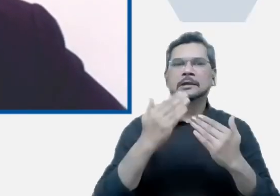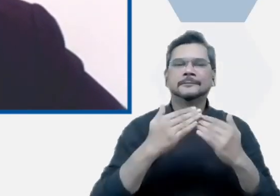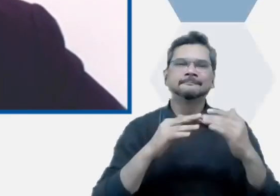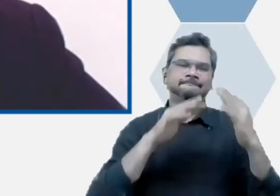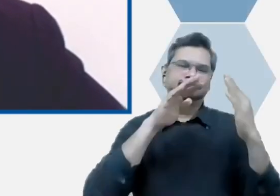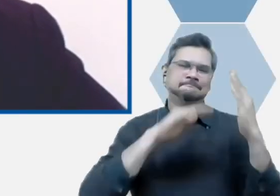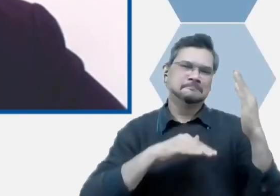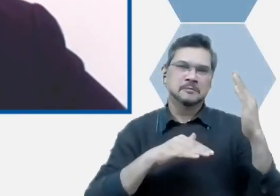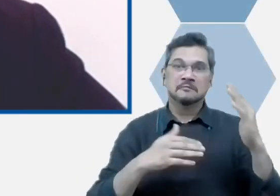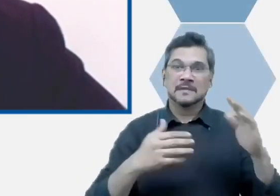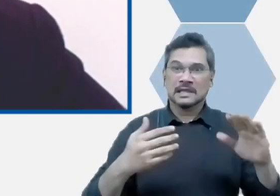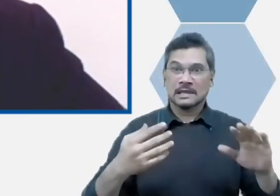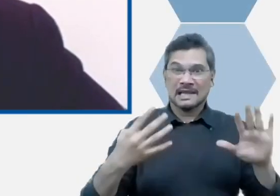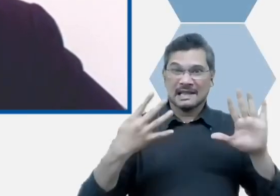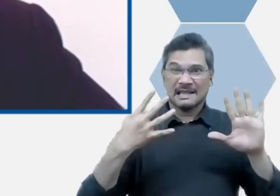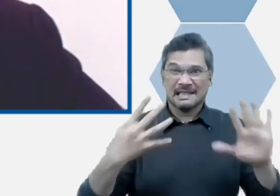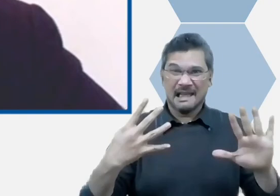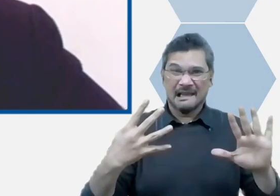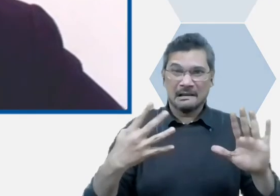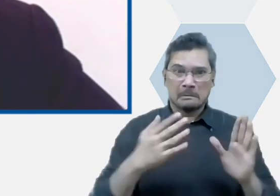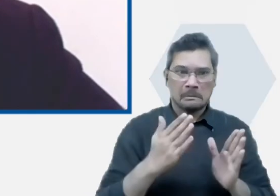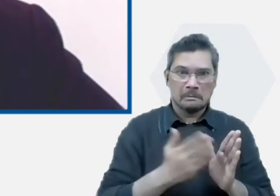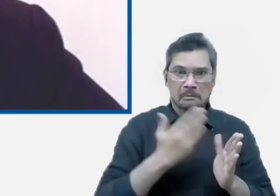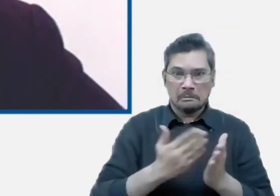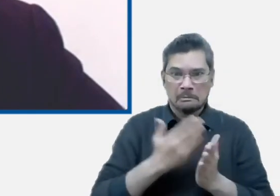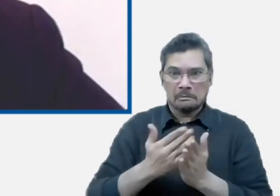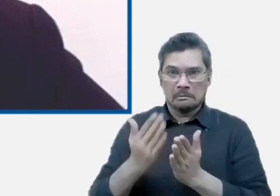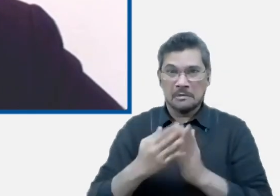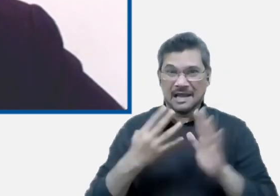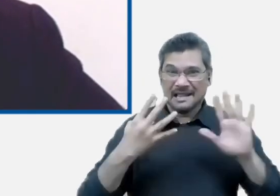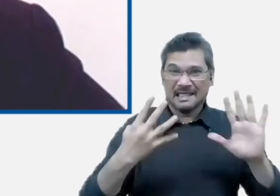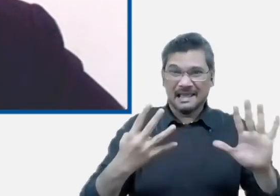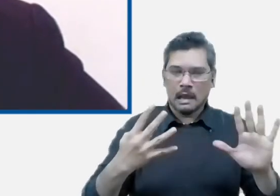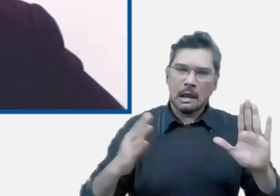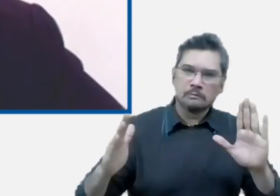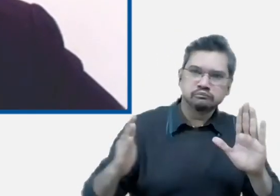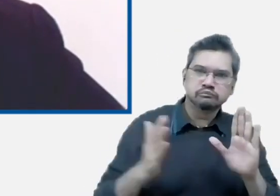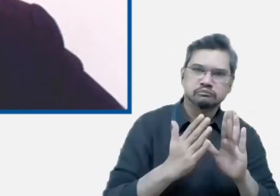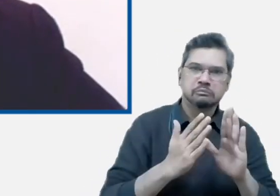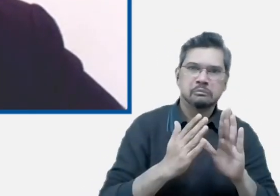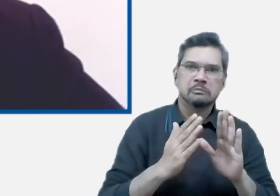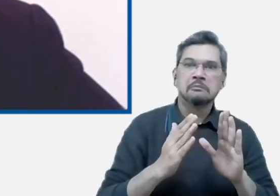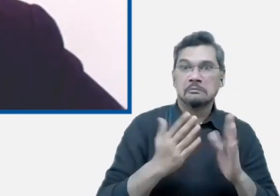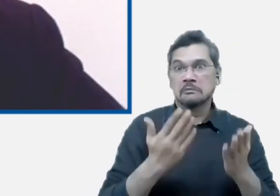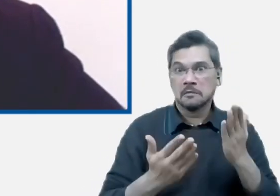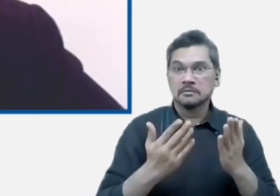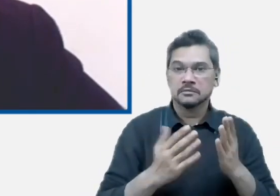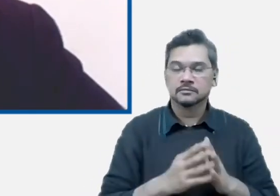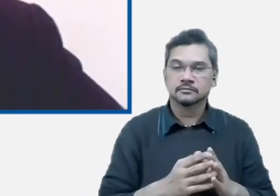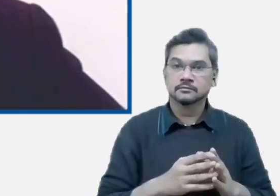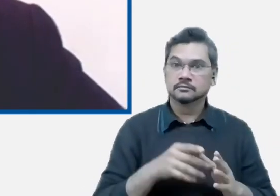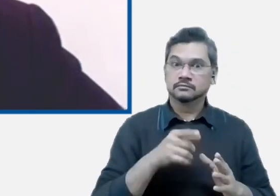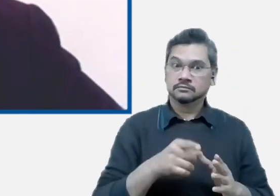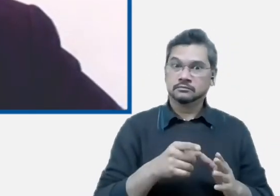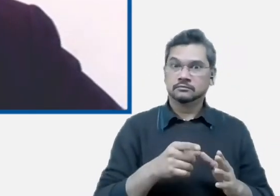I think the preamble is quite comprehensive and very long. I don't know whether it can be